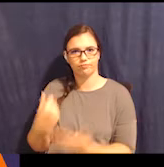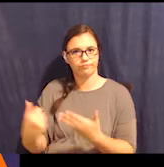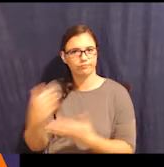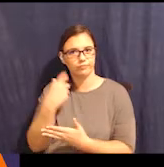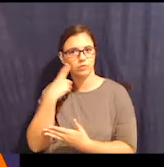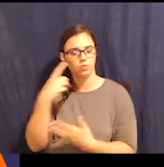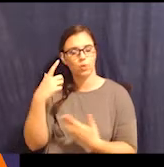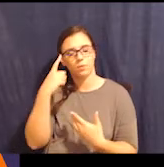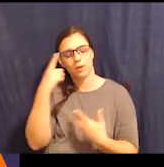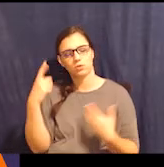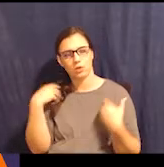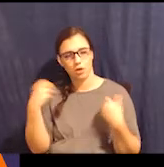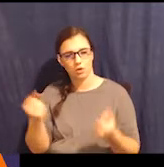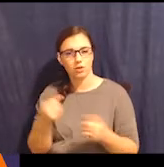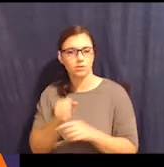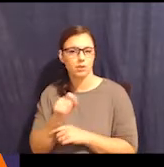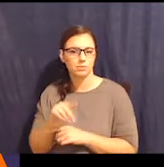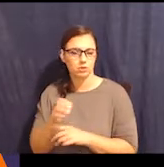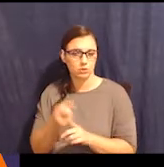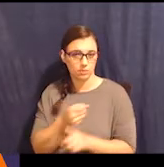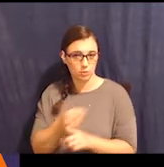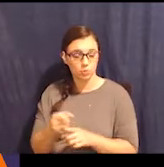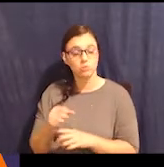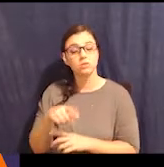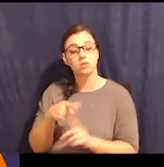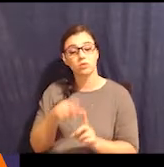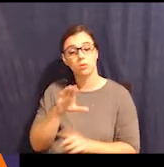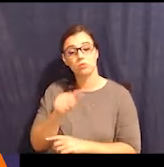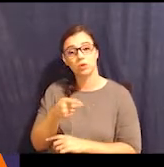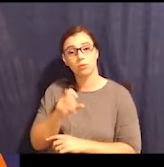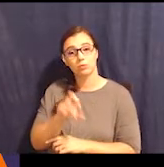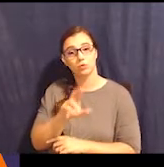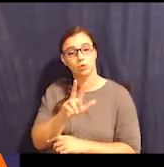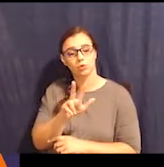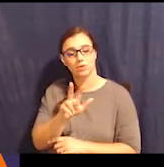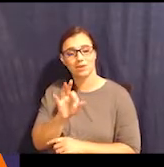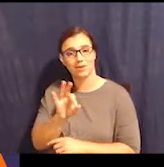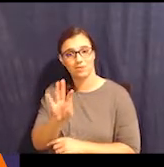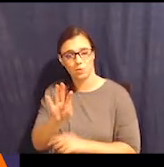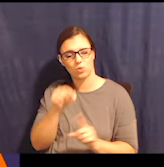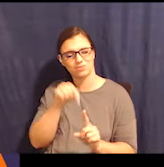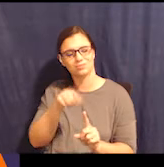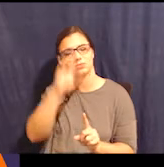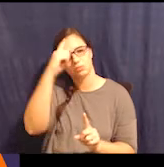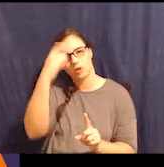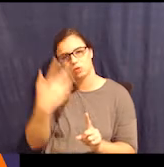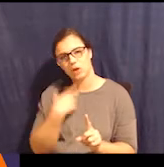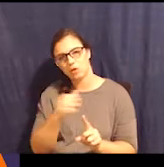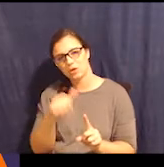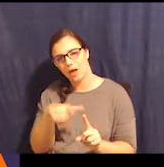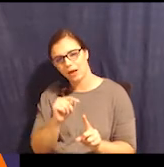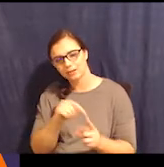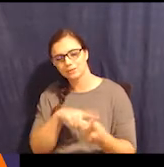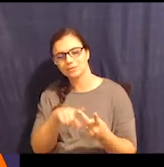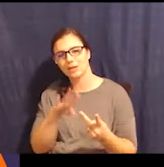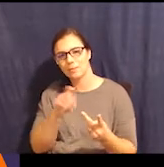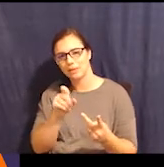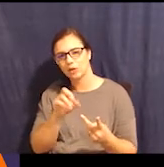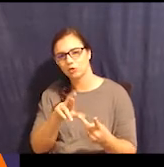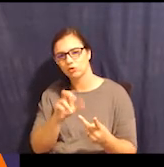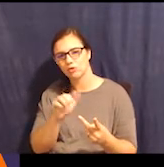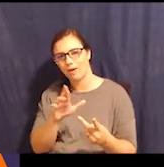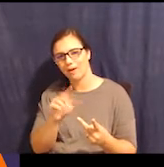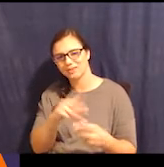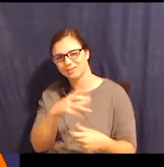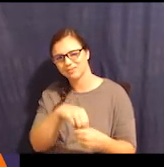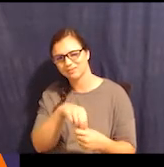394, which is where the Florida Mental Health Act and the Baker Act are found, and Chapter 397, which is where the Marchman Act